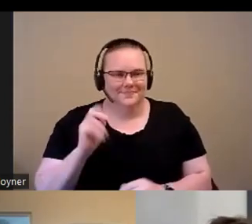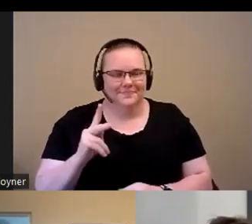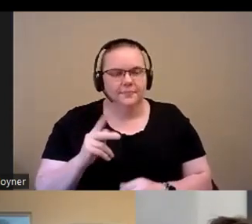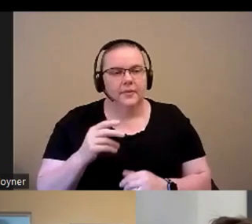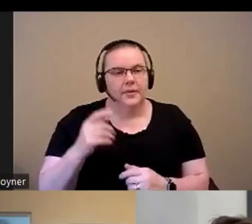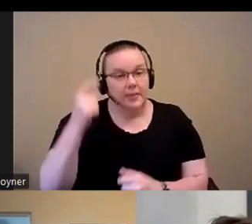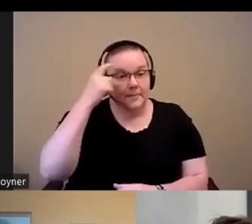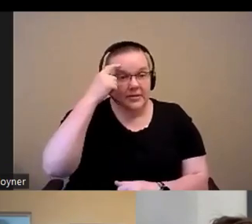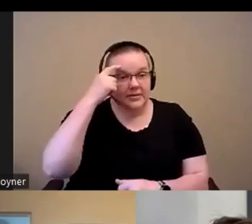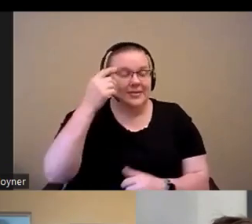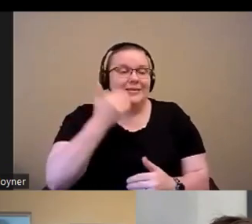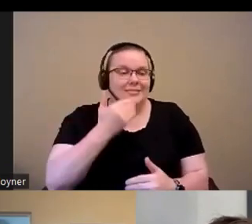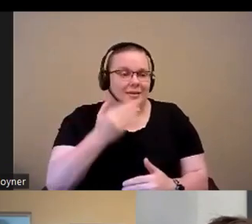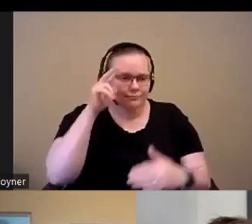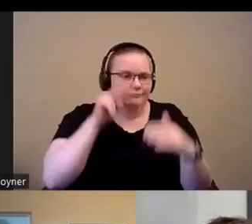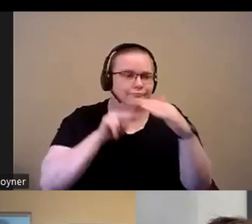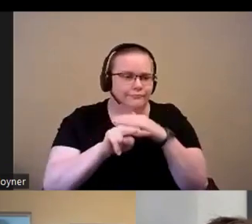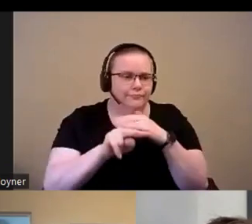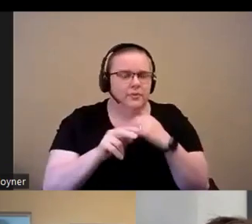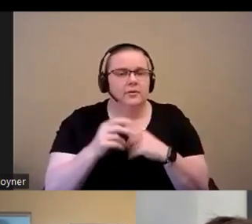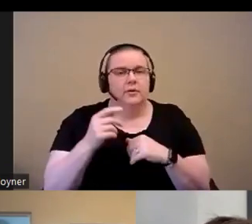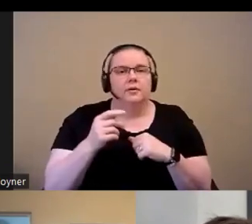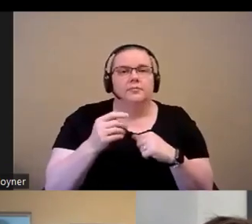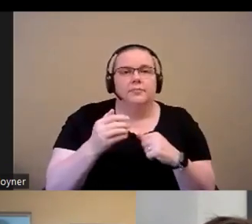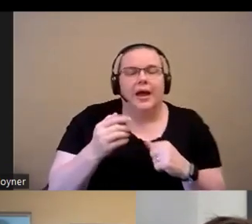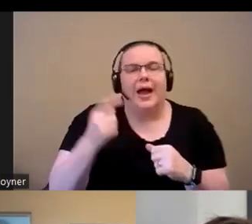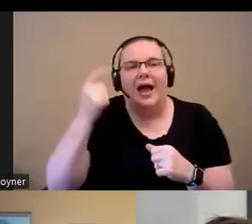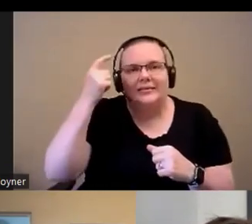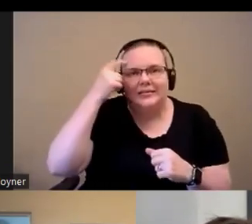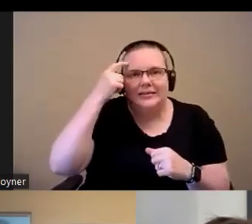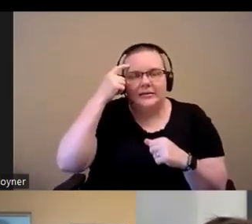that's insightful. I think that